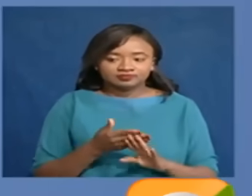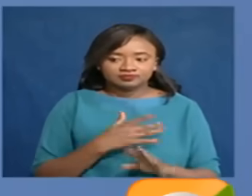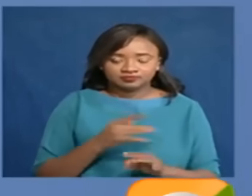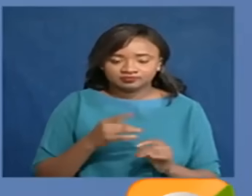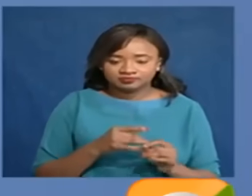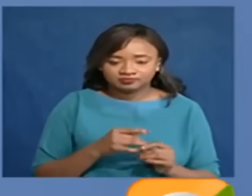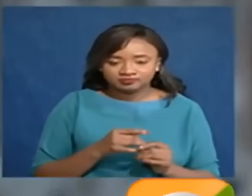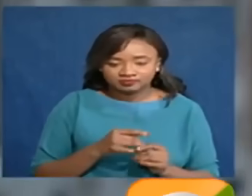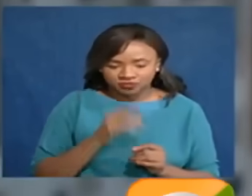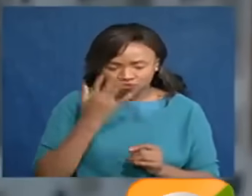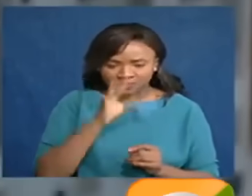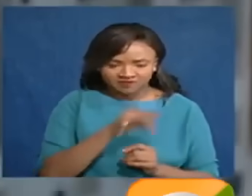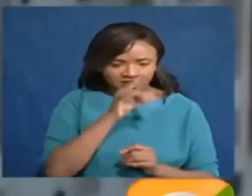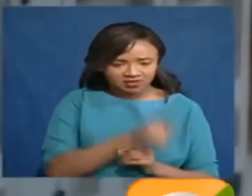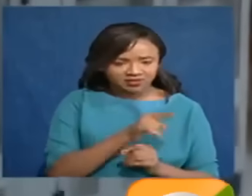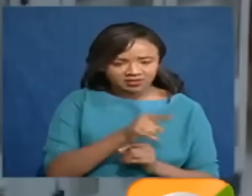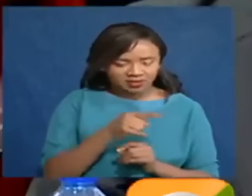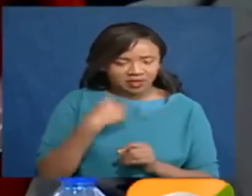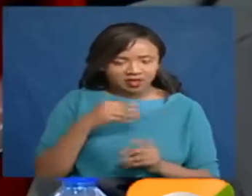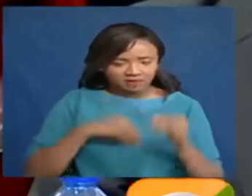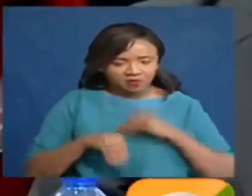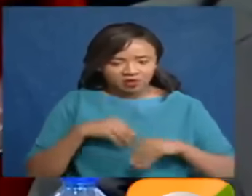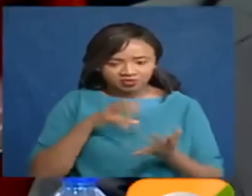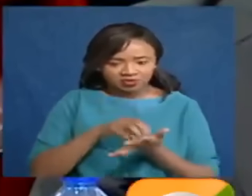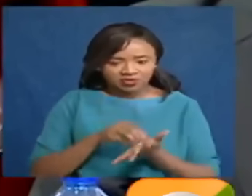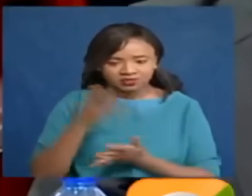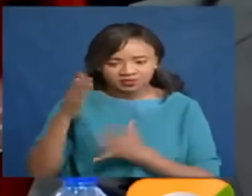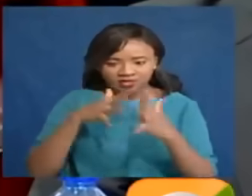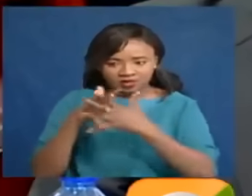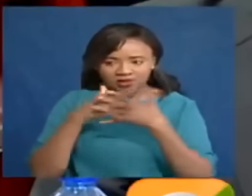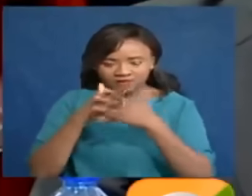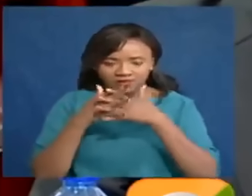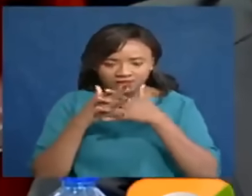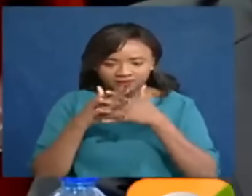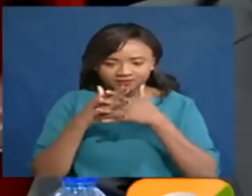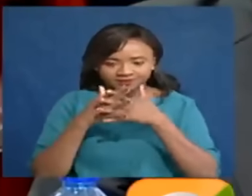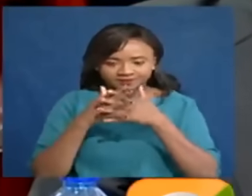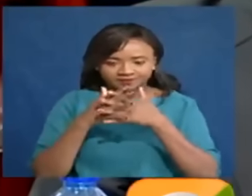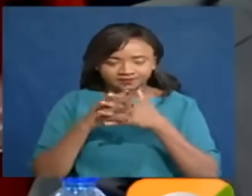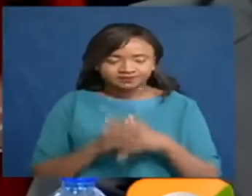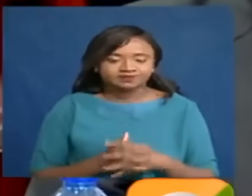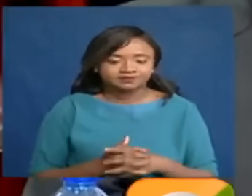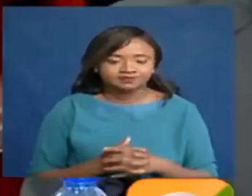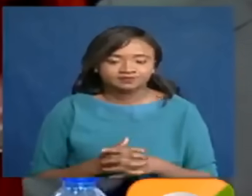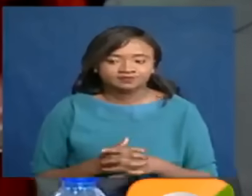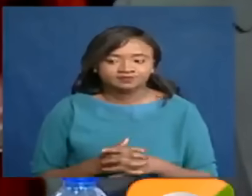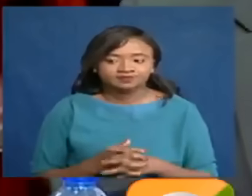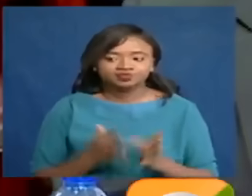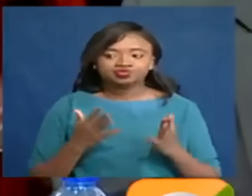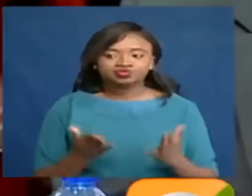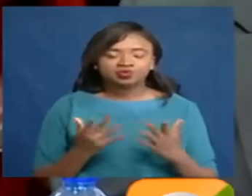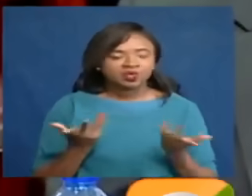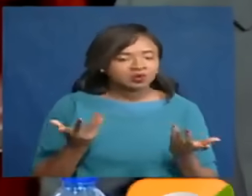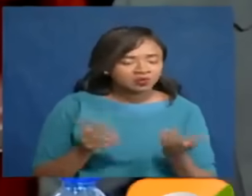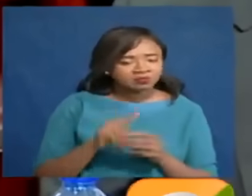in bribery and corruption in America. The second limb of that question is, could these bribery or